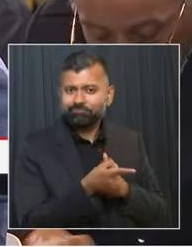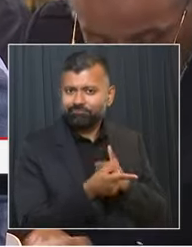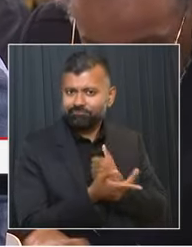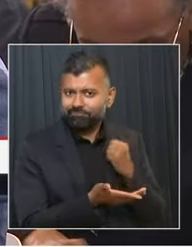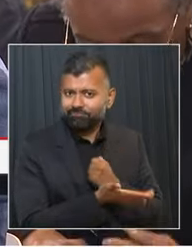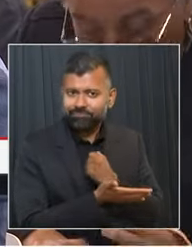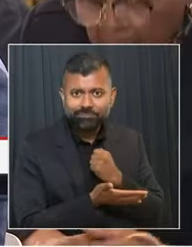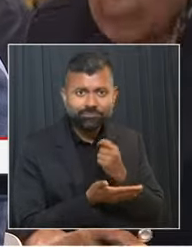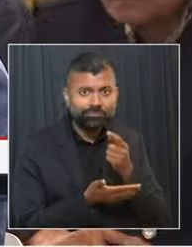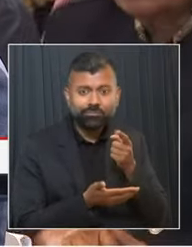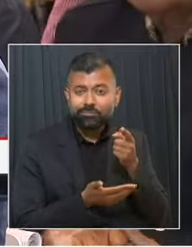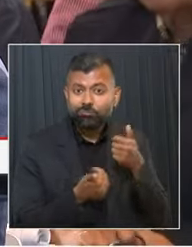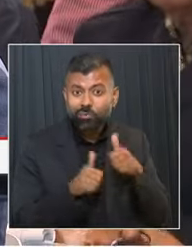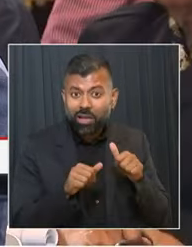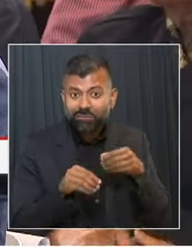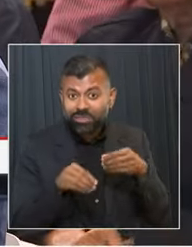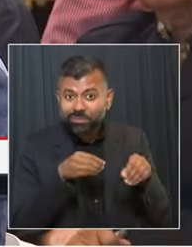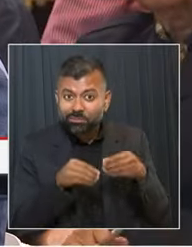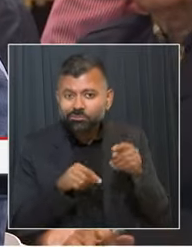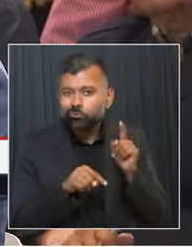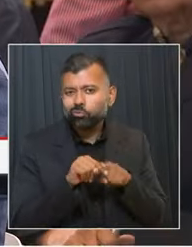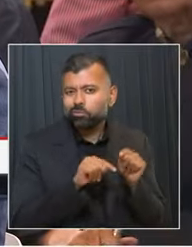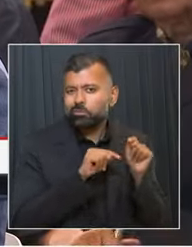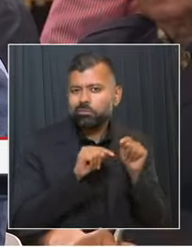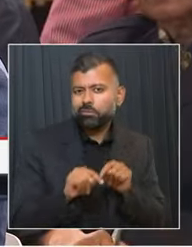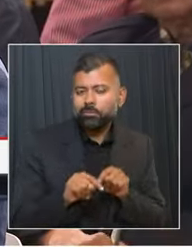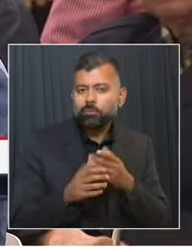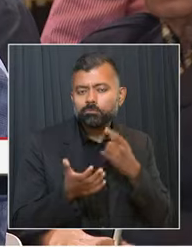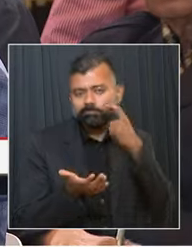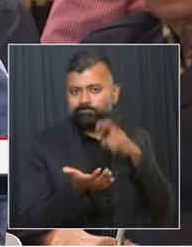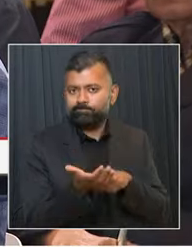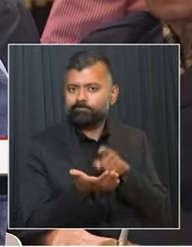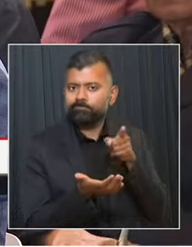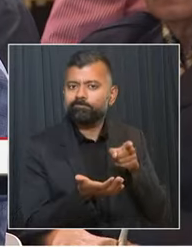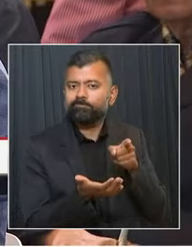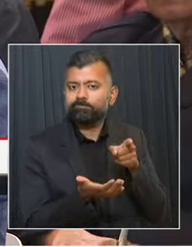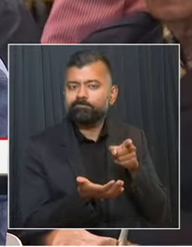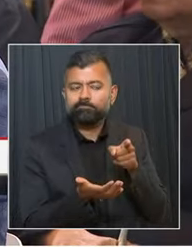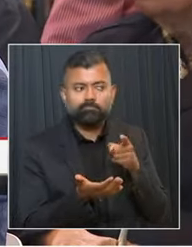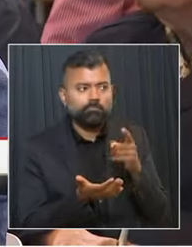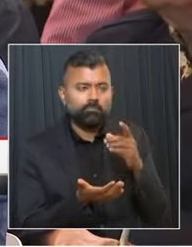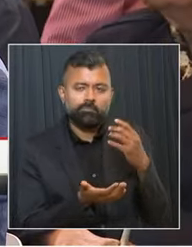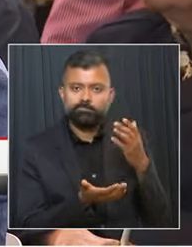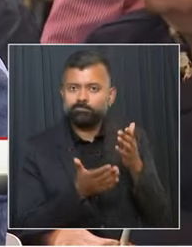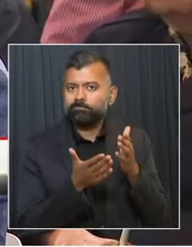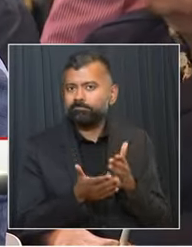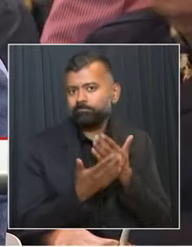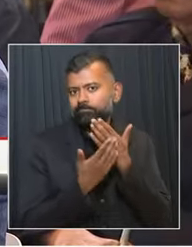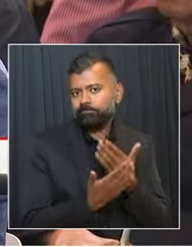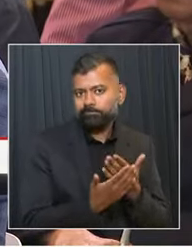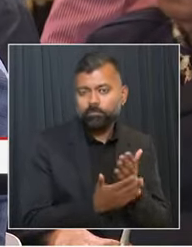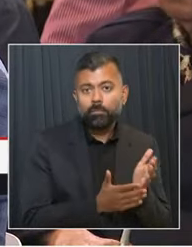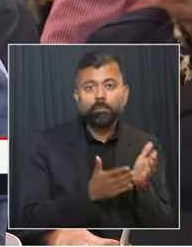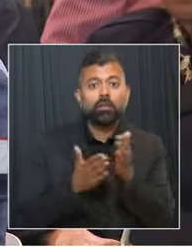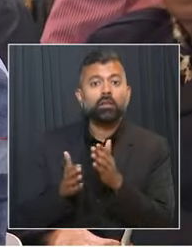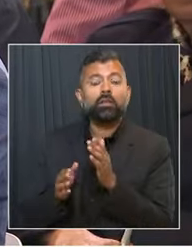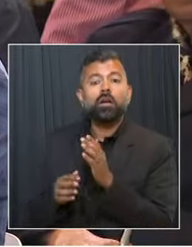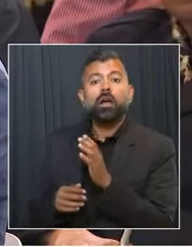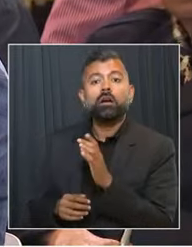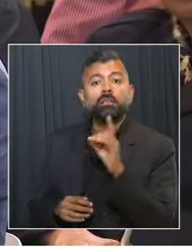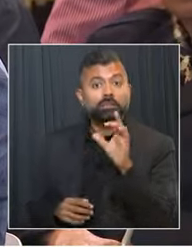want to acknowledge the chairman. And I also want to just reiterate the council's dedication to a very transparent process that